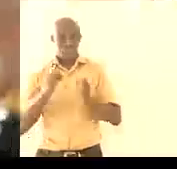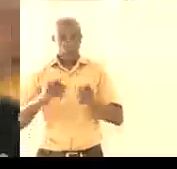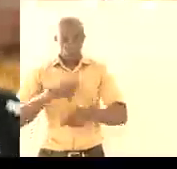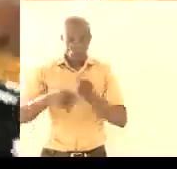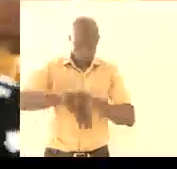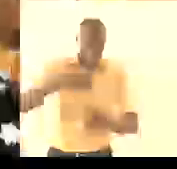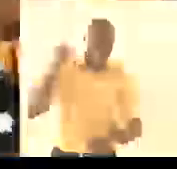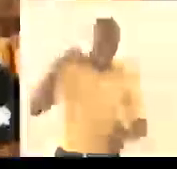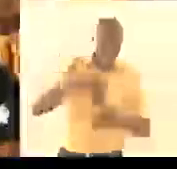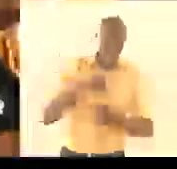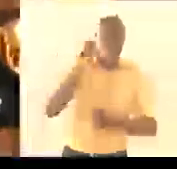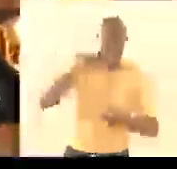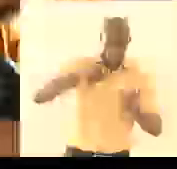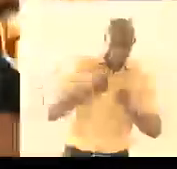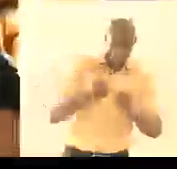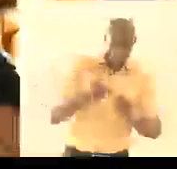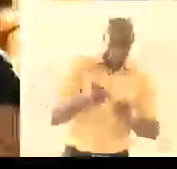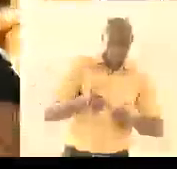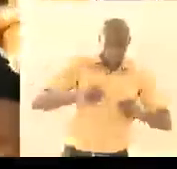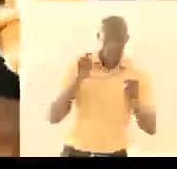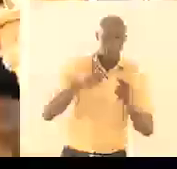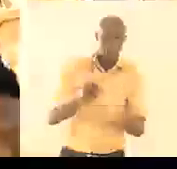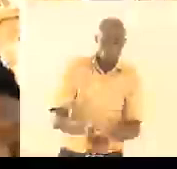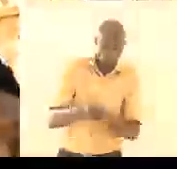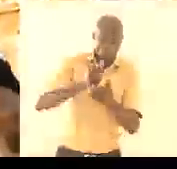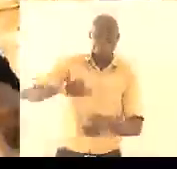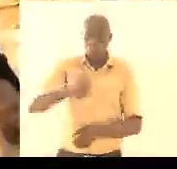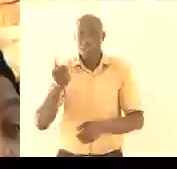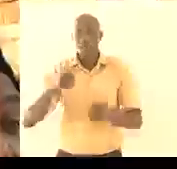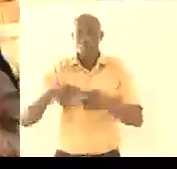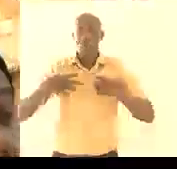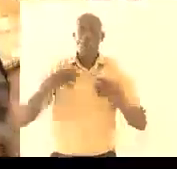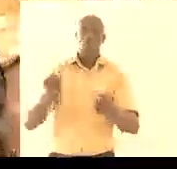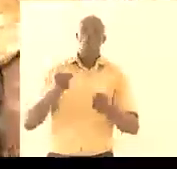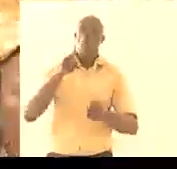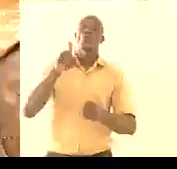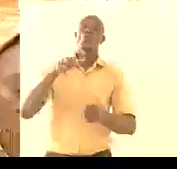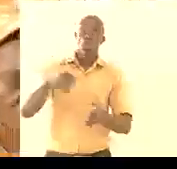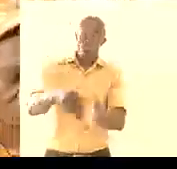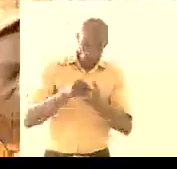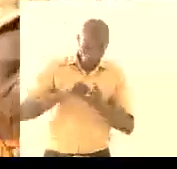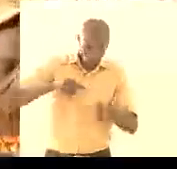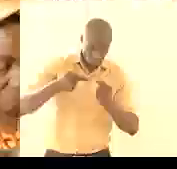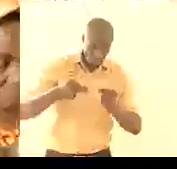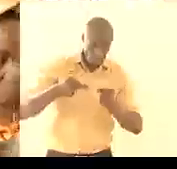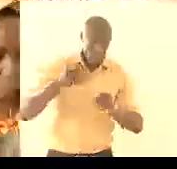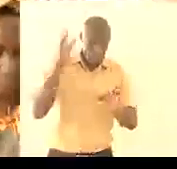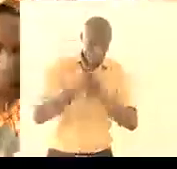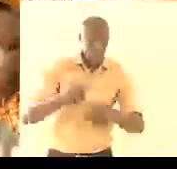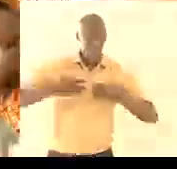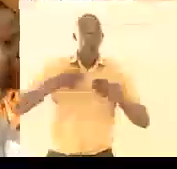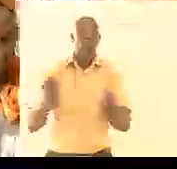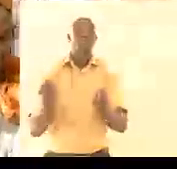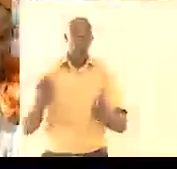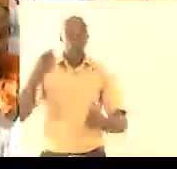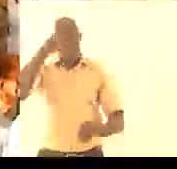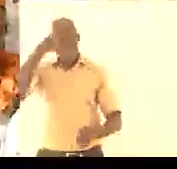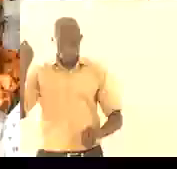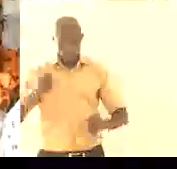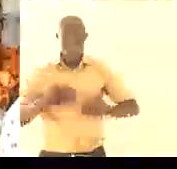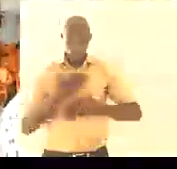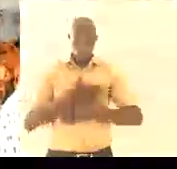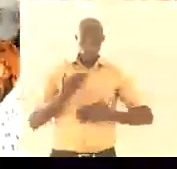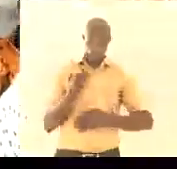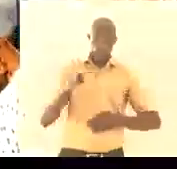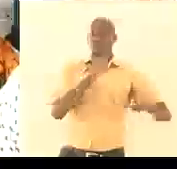you go out trying to help others to heal, your own wounds get healed. Because the happiness of